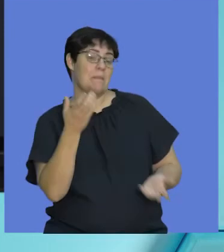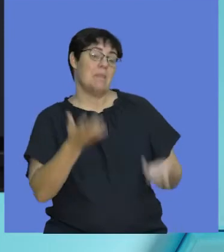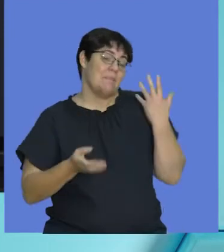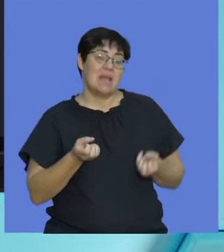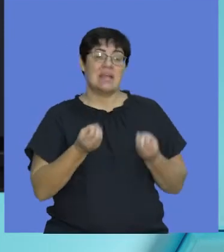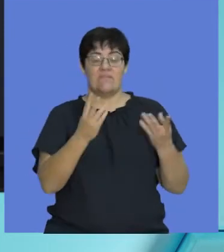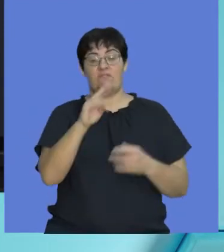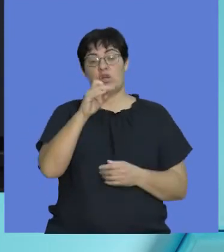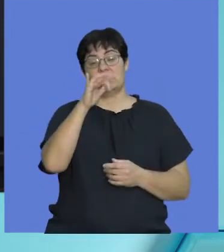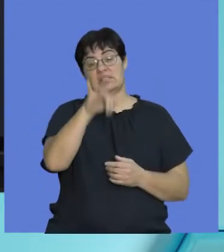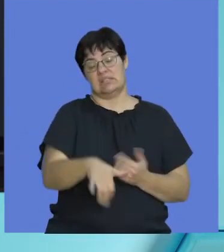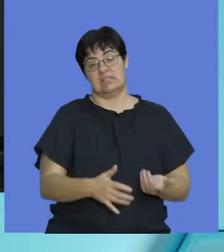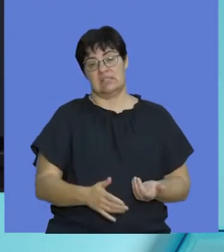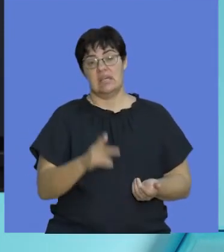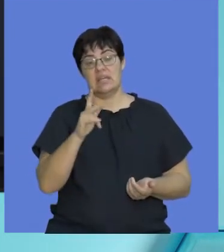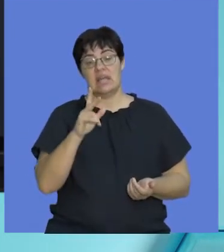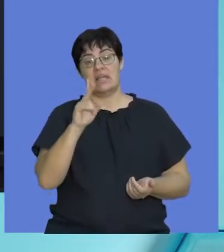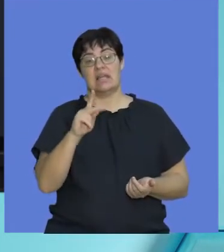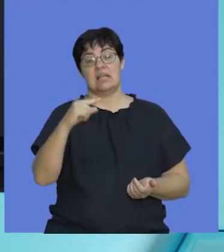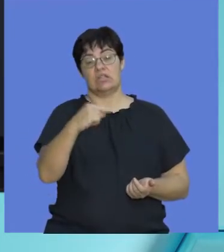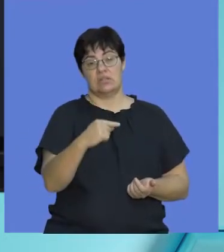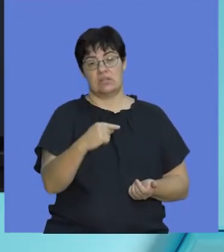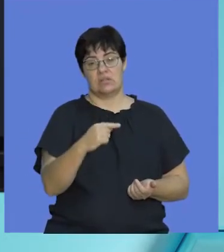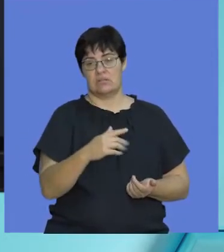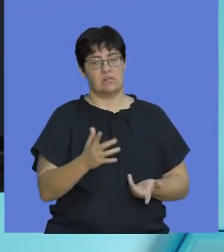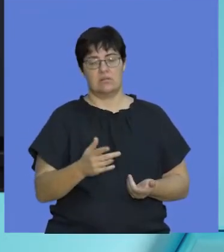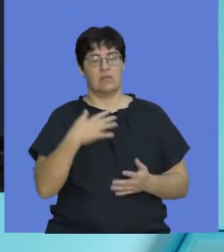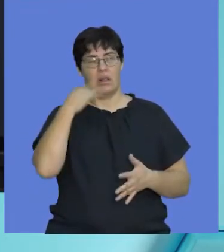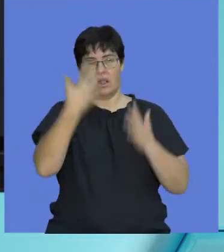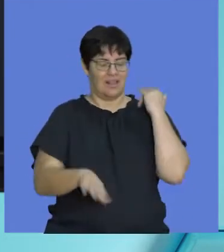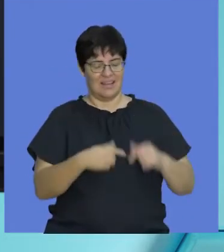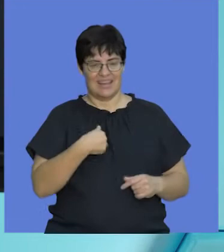they're going to give you the velocity in kilometers